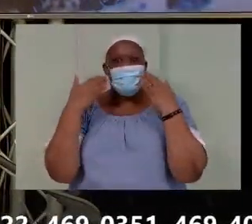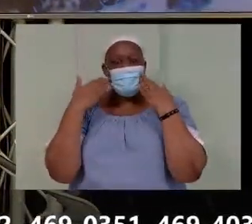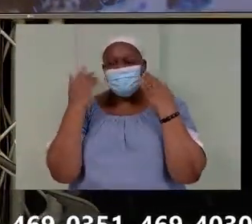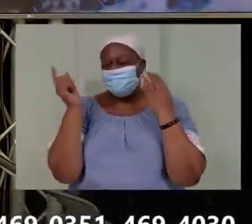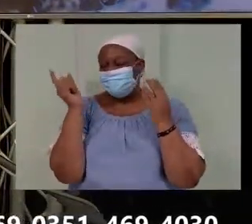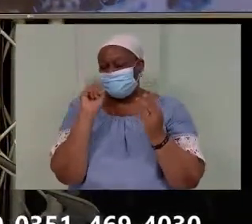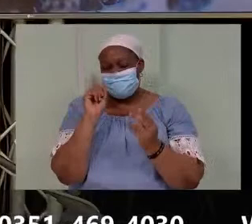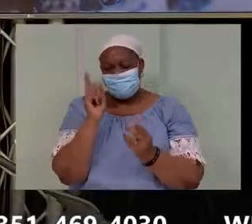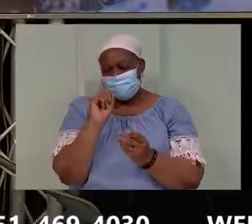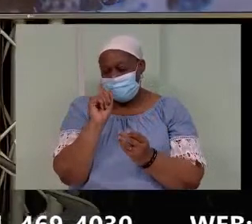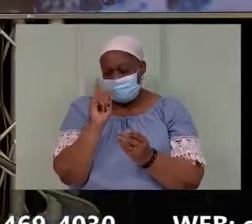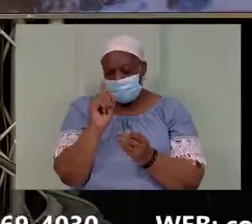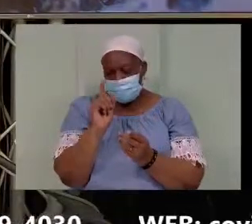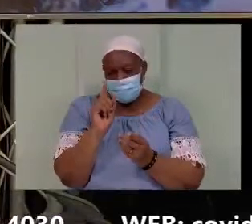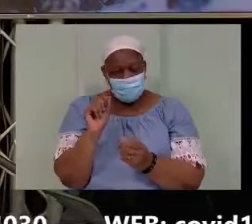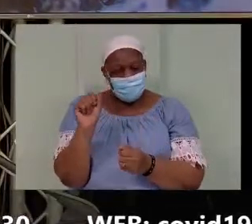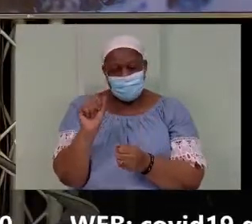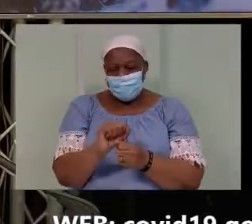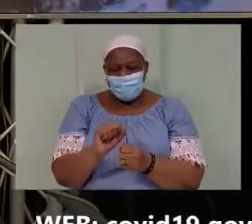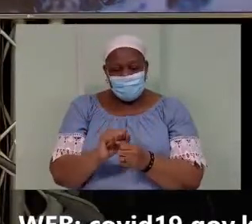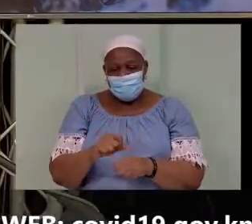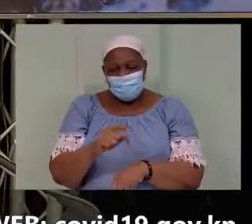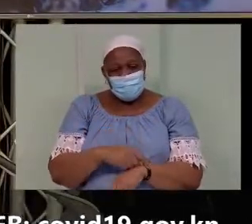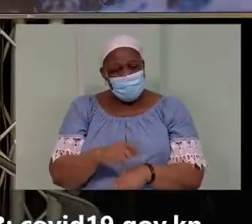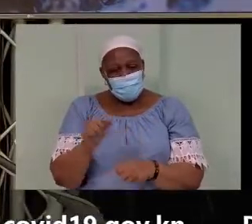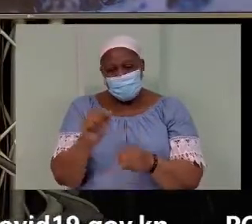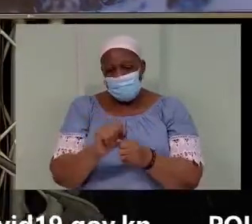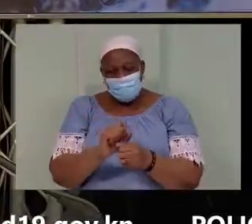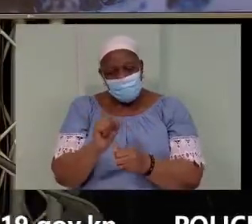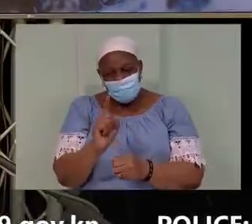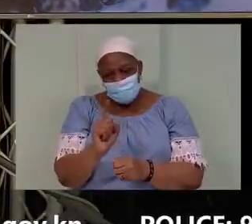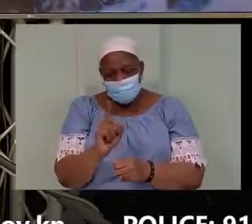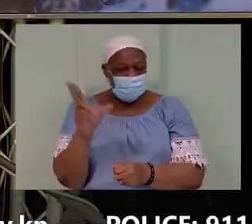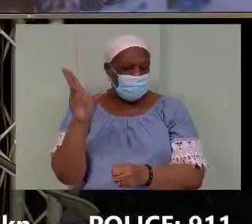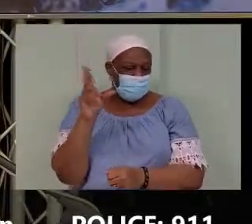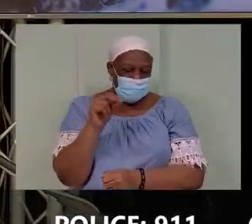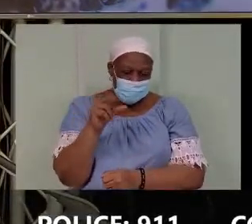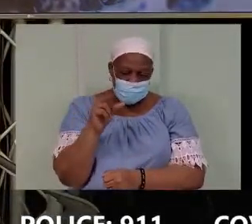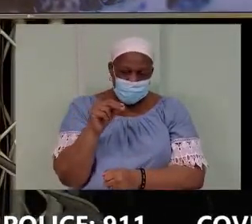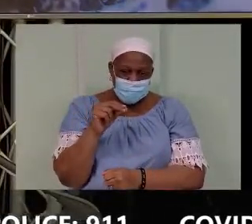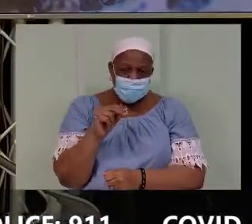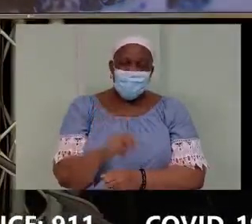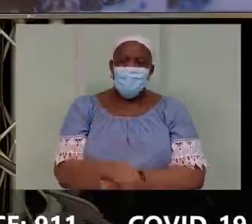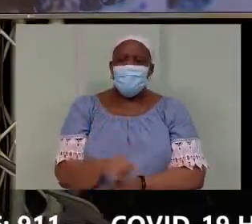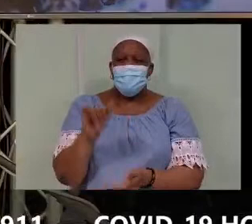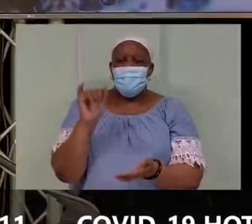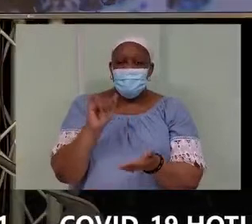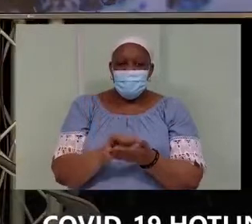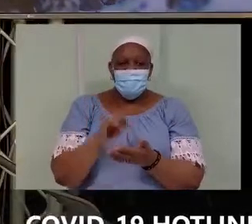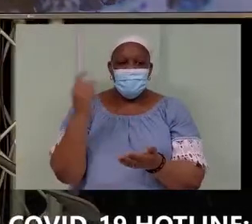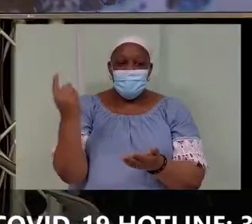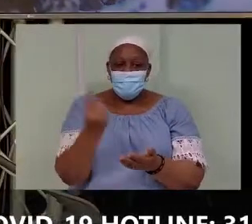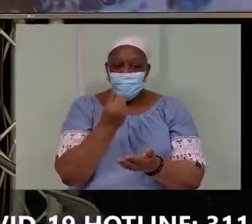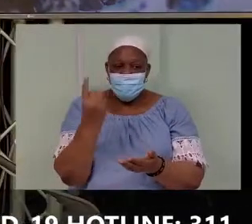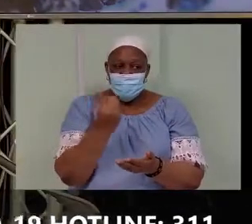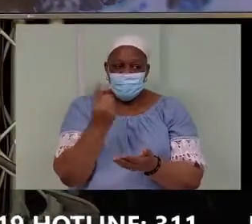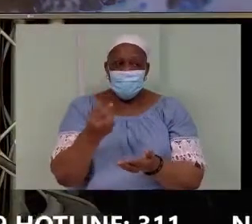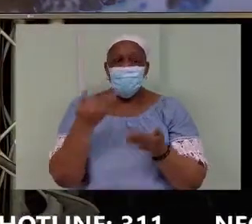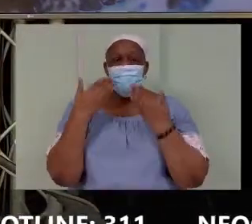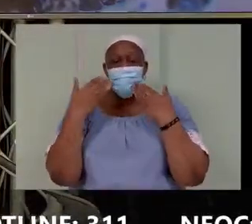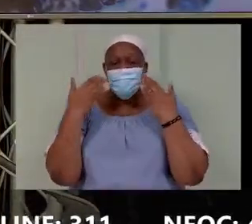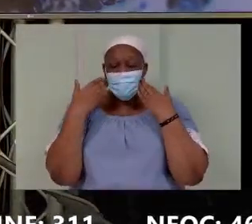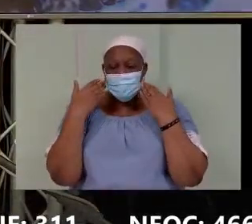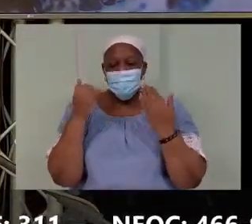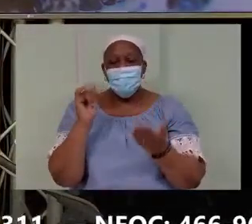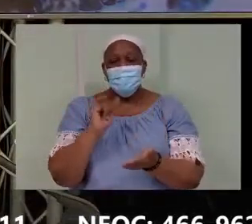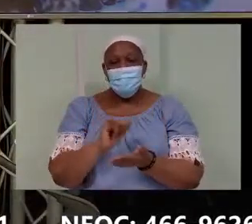have your mask on every time, everywhere. The mask is a physical barrier that prevents the spread of the droplets